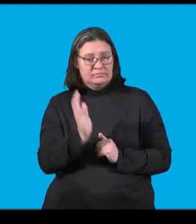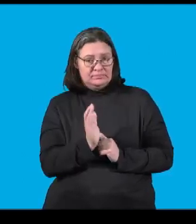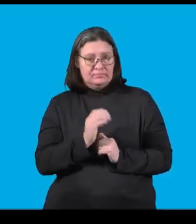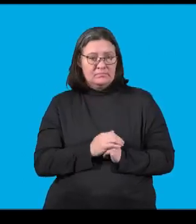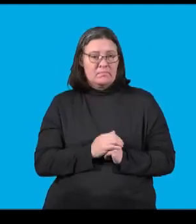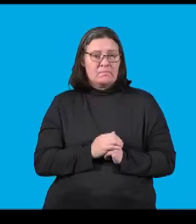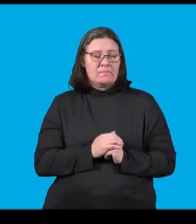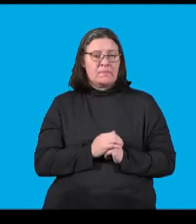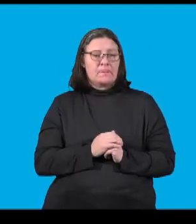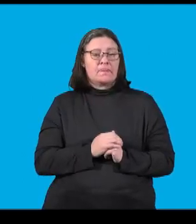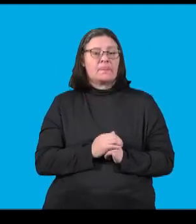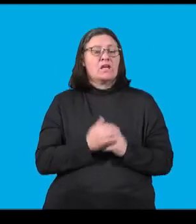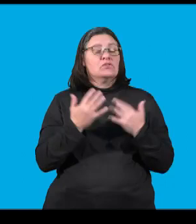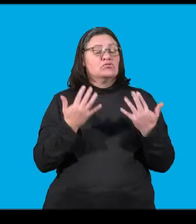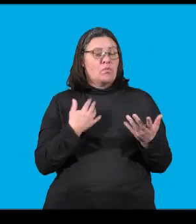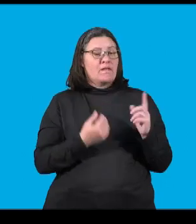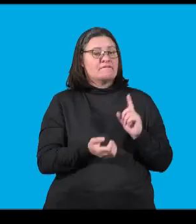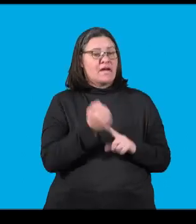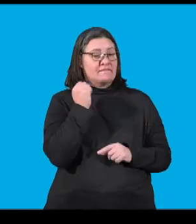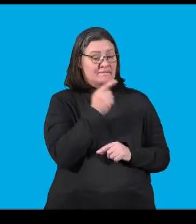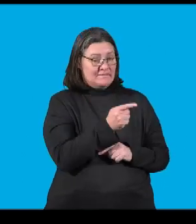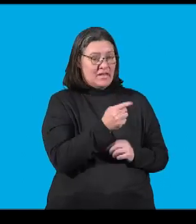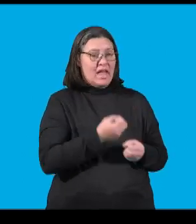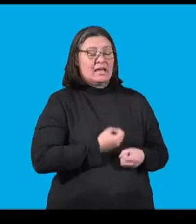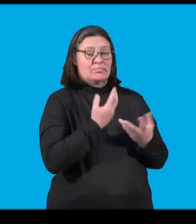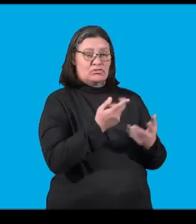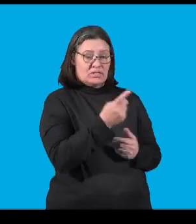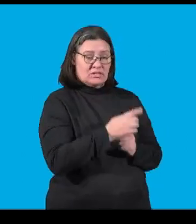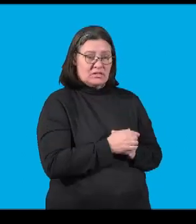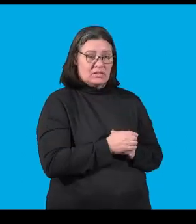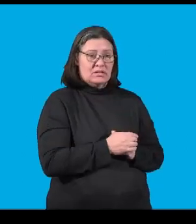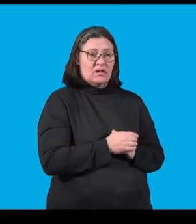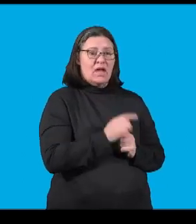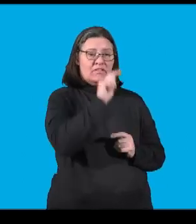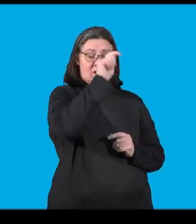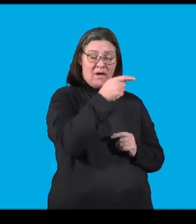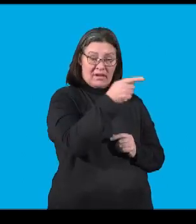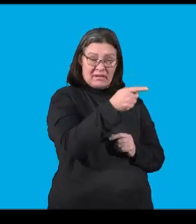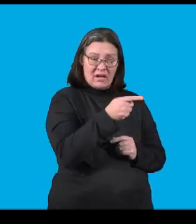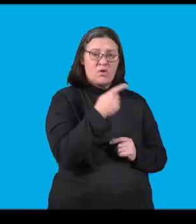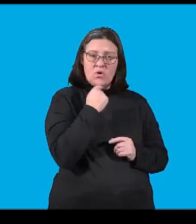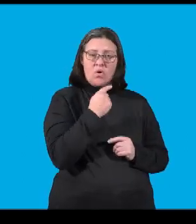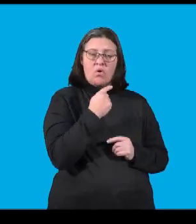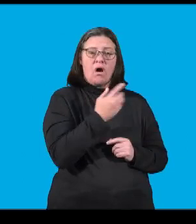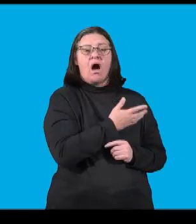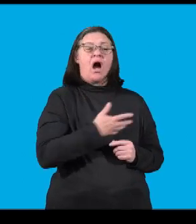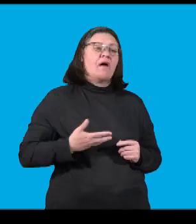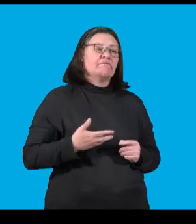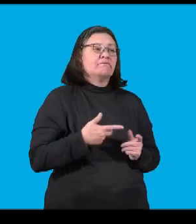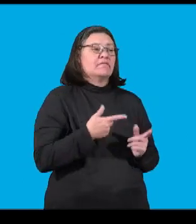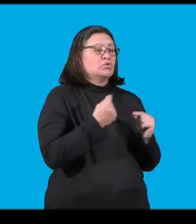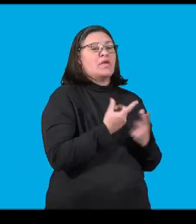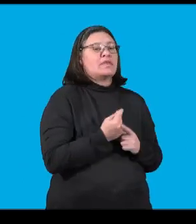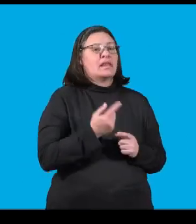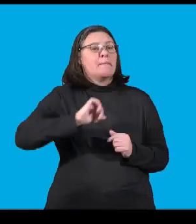5. Okay, so we need to find the derivative of that expression. Once you start deriving, we don't half